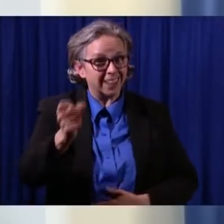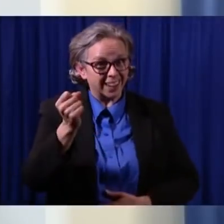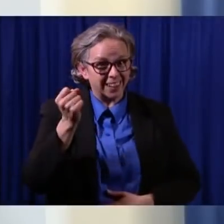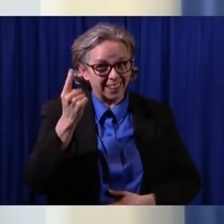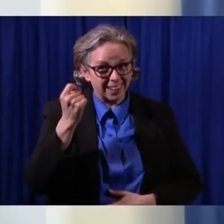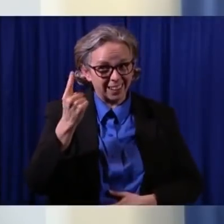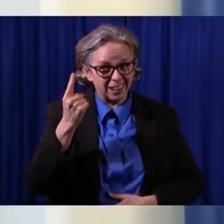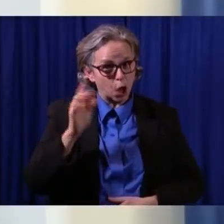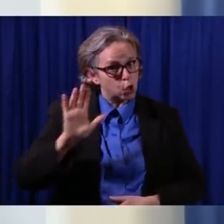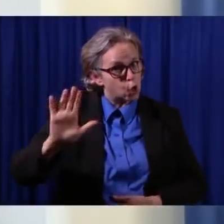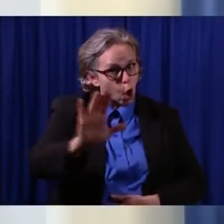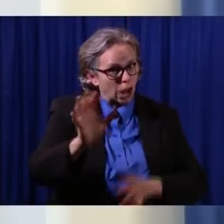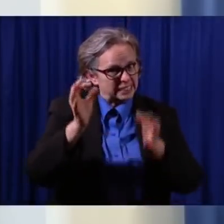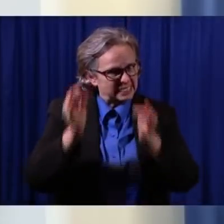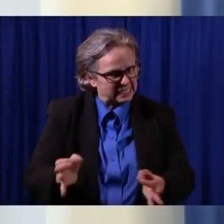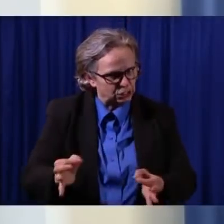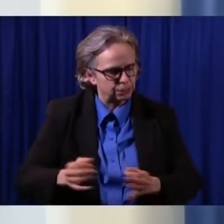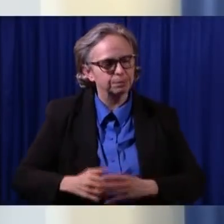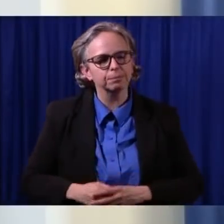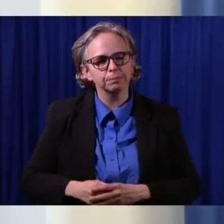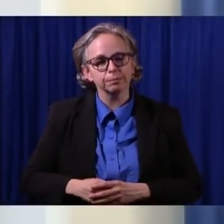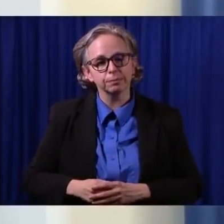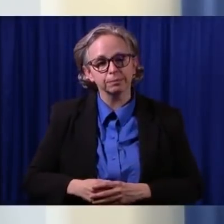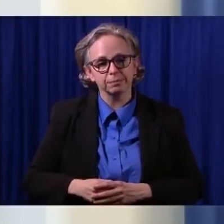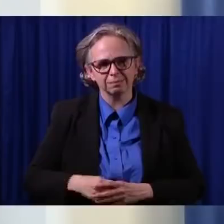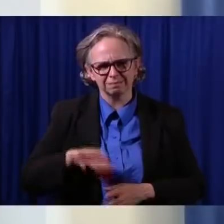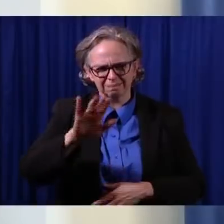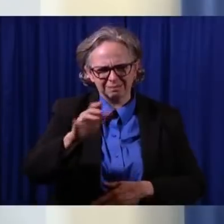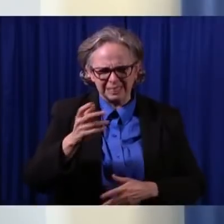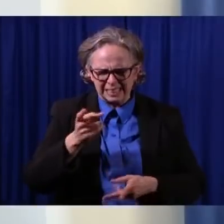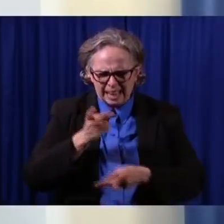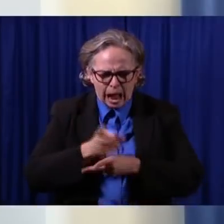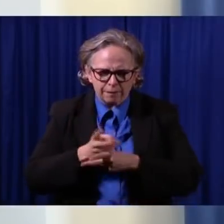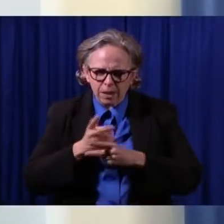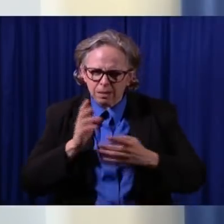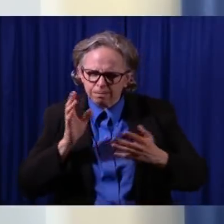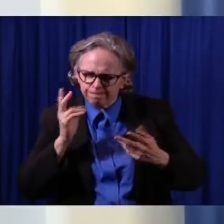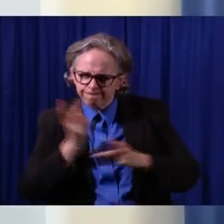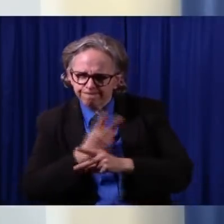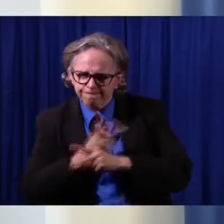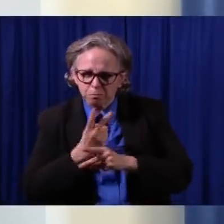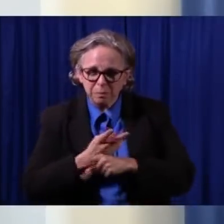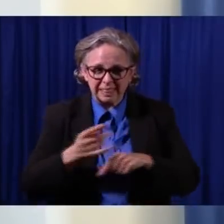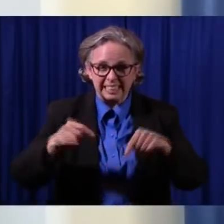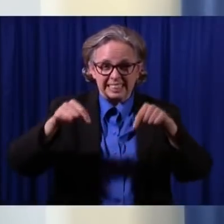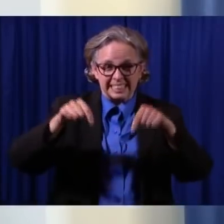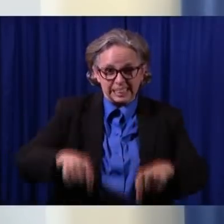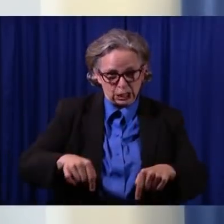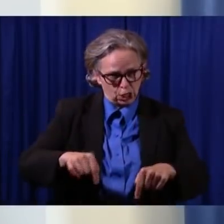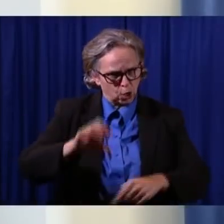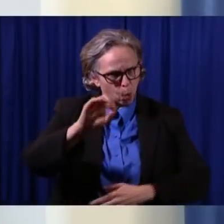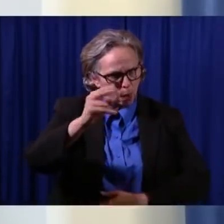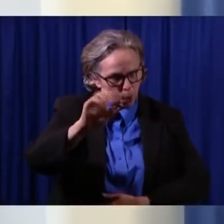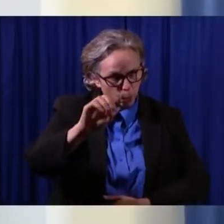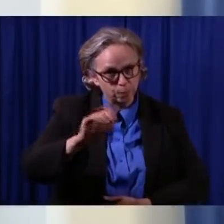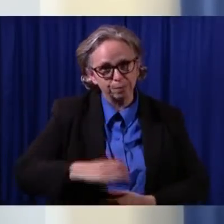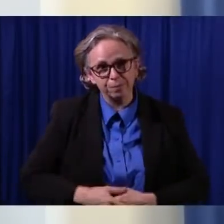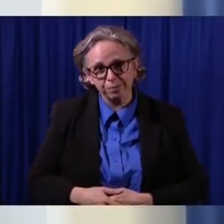carefully crafted to give us some good data about Ohio, very specific to Ohio. So I look forward to those results. Thank you.